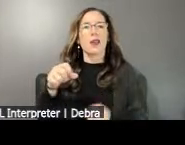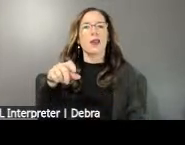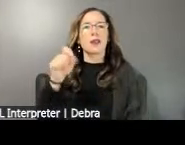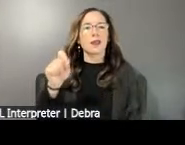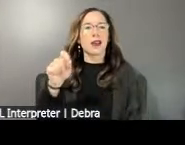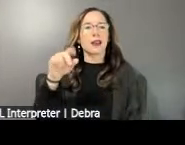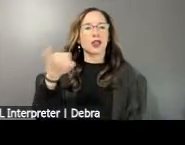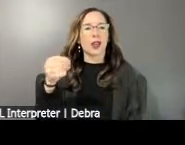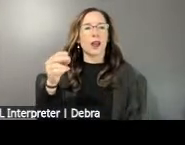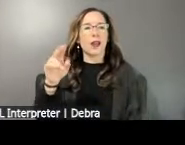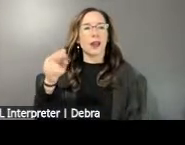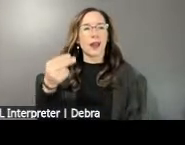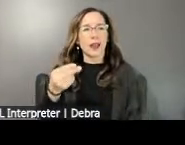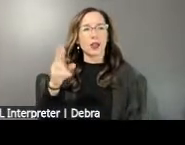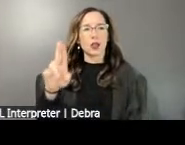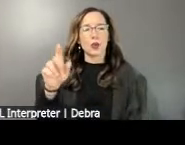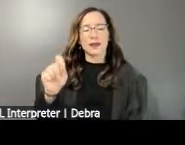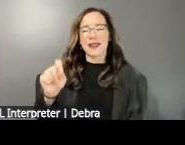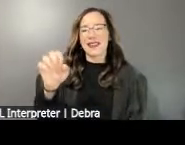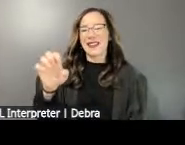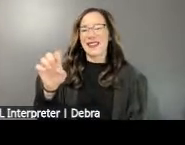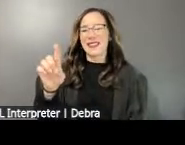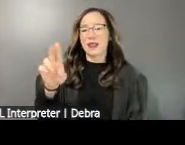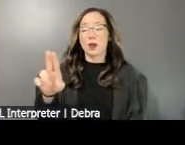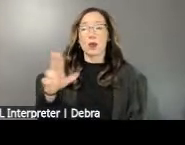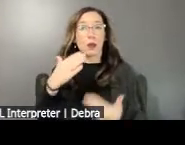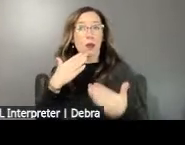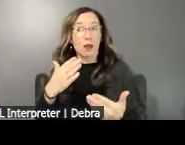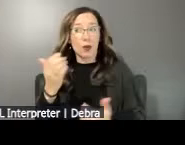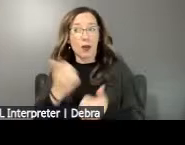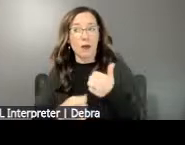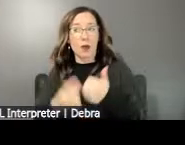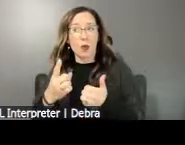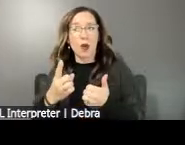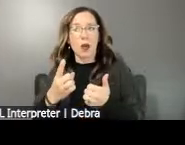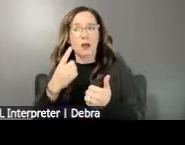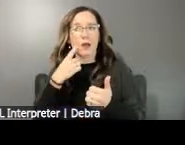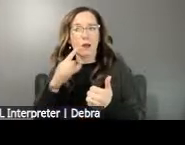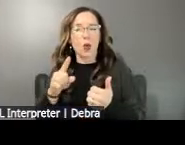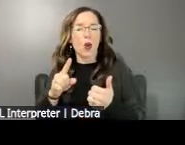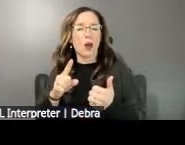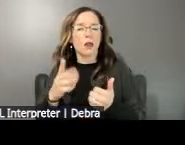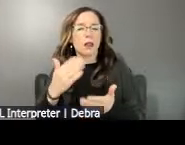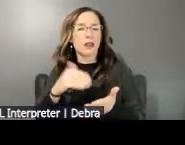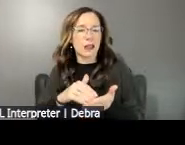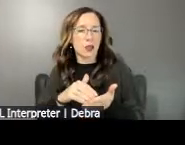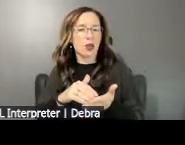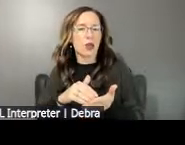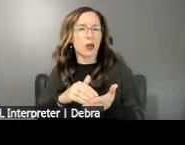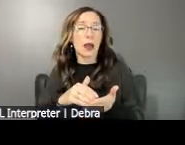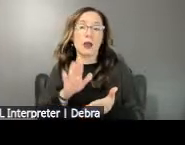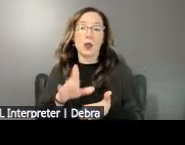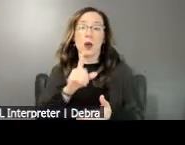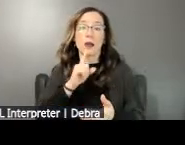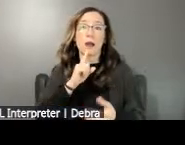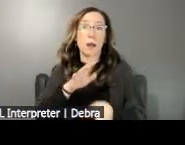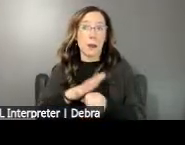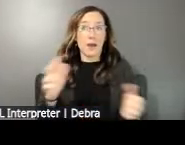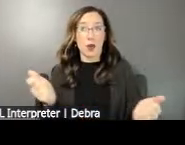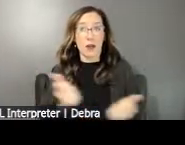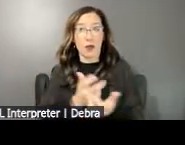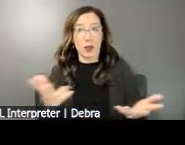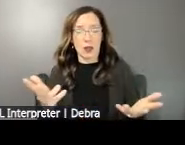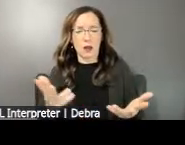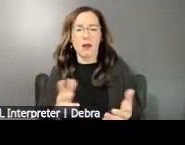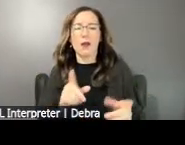disabilityhealth.jhu.edu. I want to thank everyone at the center for their work and their amazing commitment to everything that we do. I also want